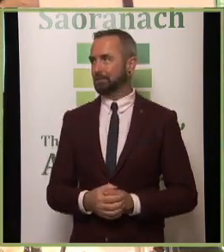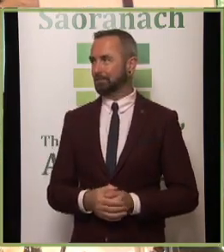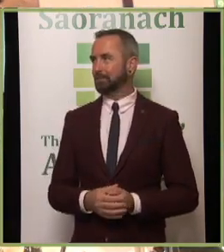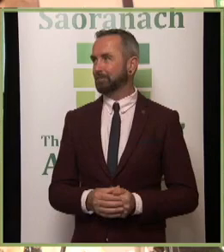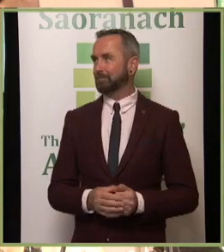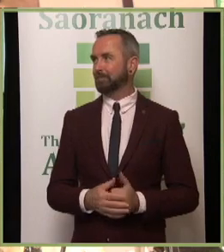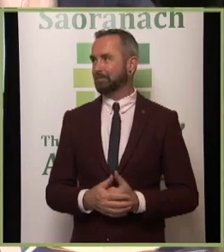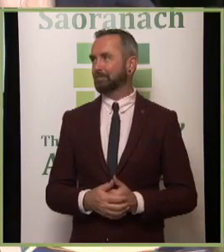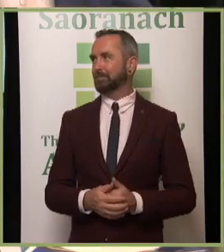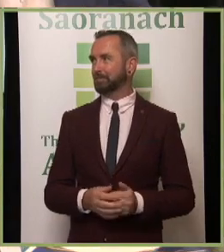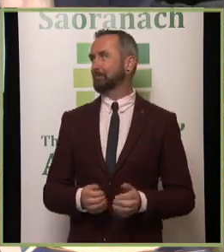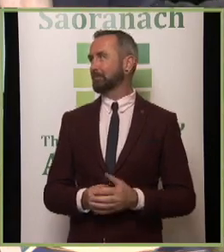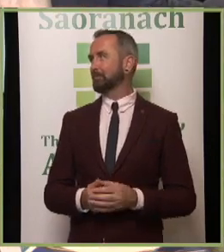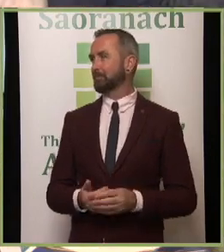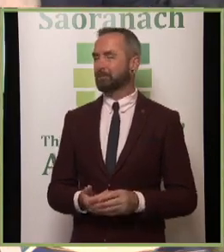Okay, Fiona?